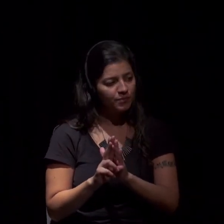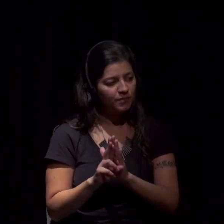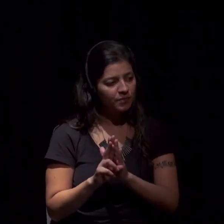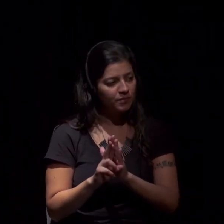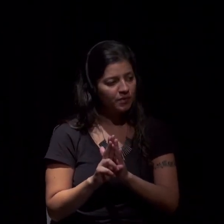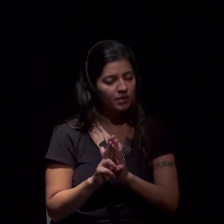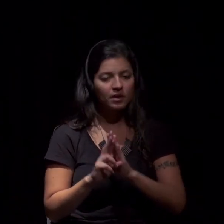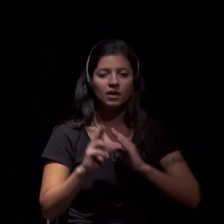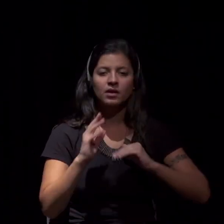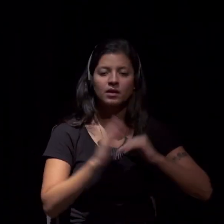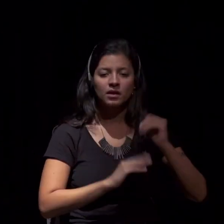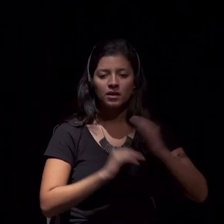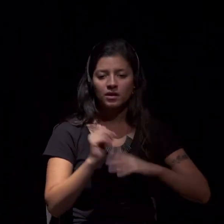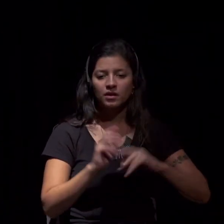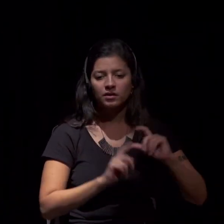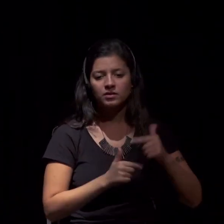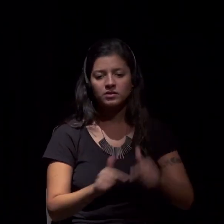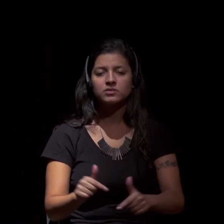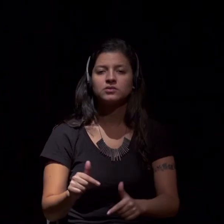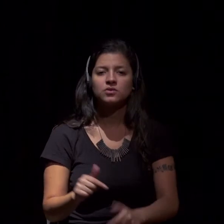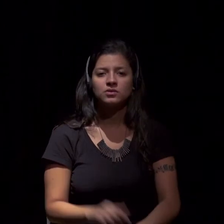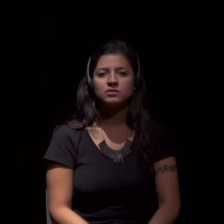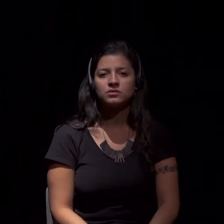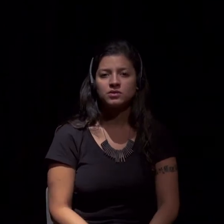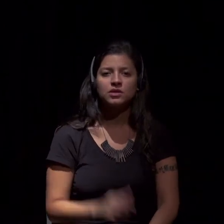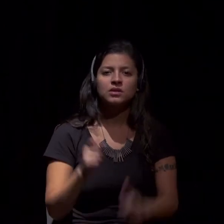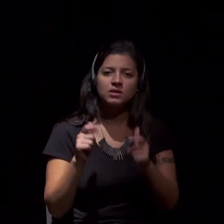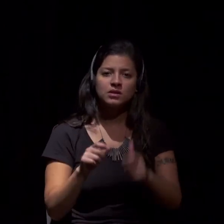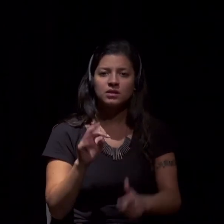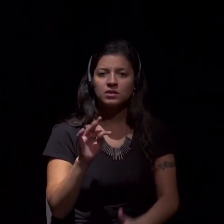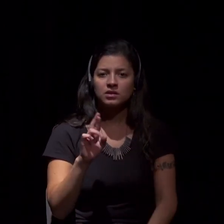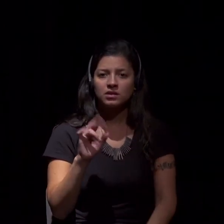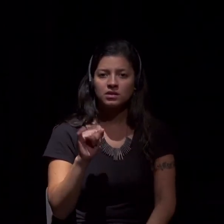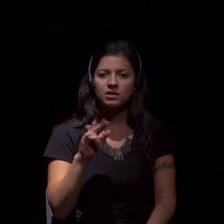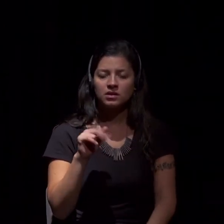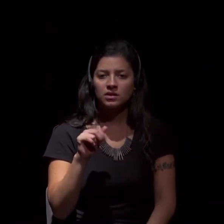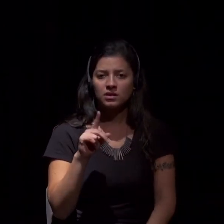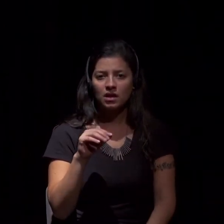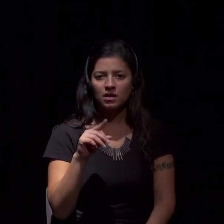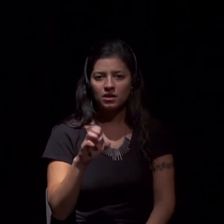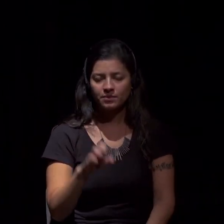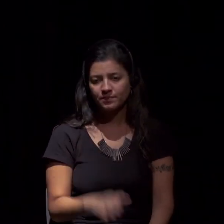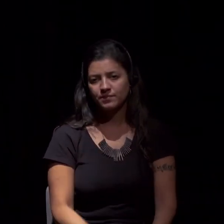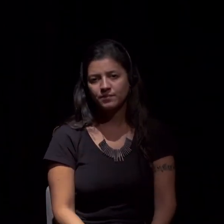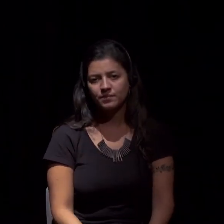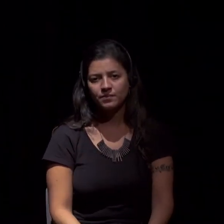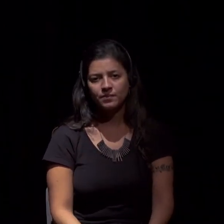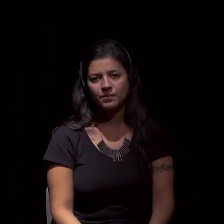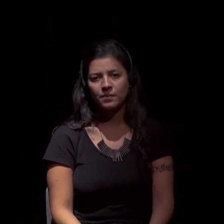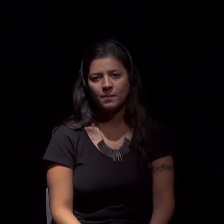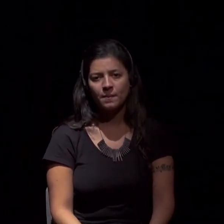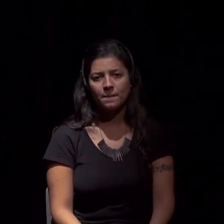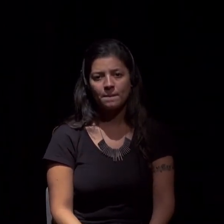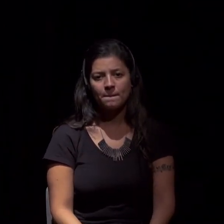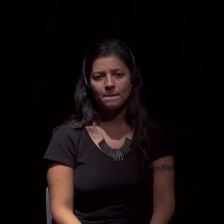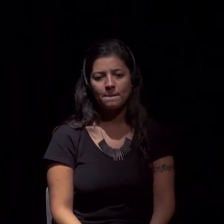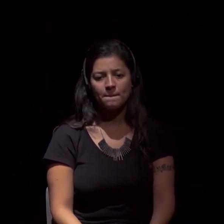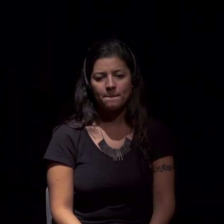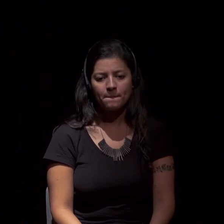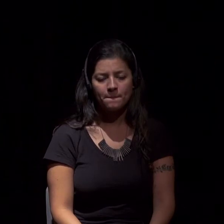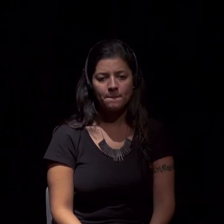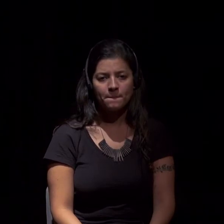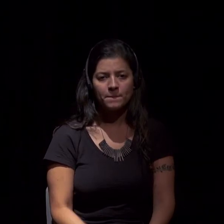of Trinidad in its costume performance dimension, which again is the MASP. So I'm hoping that we can